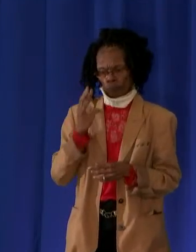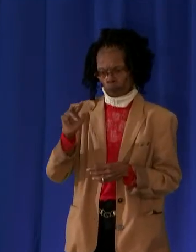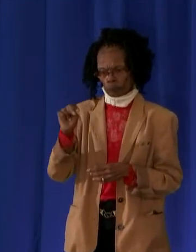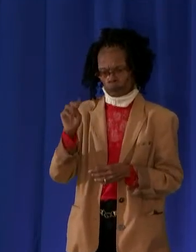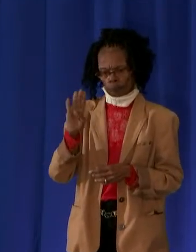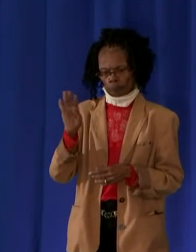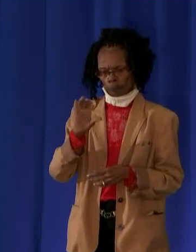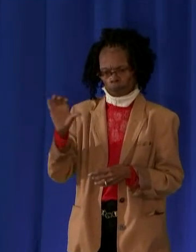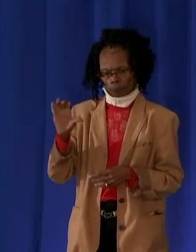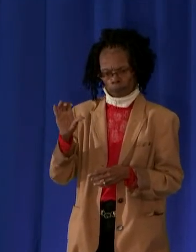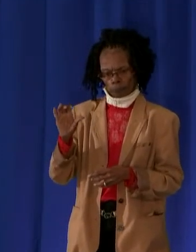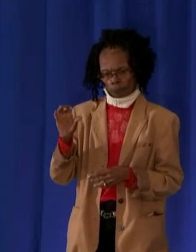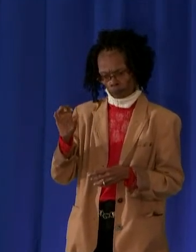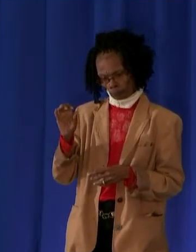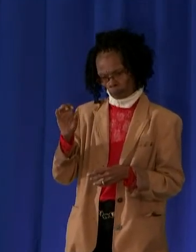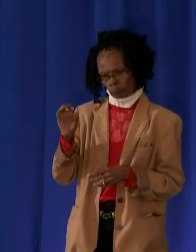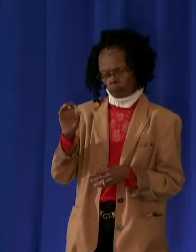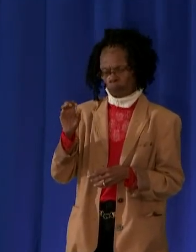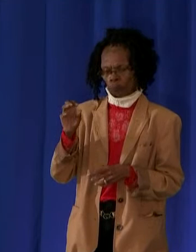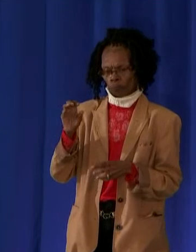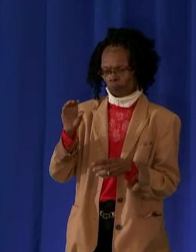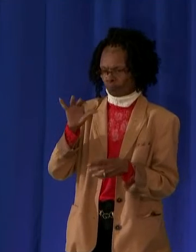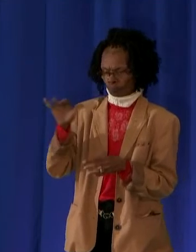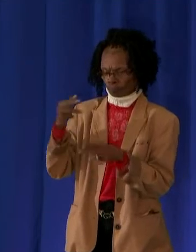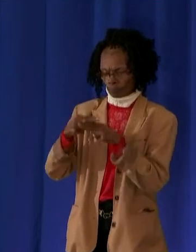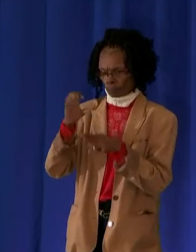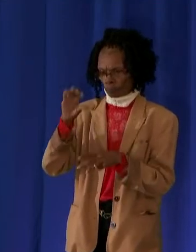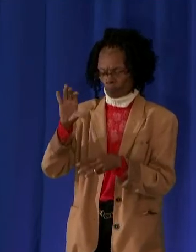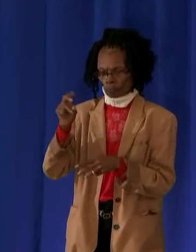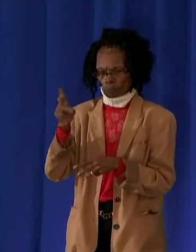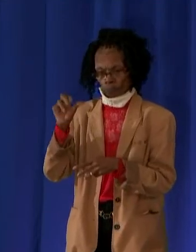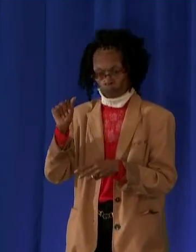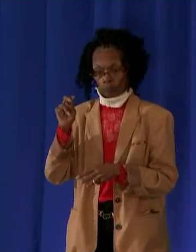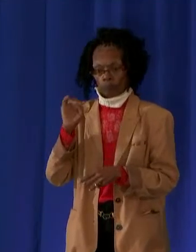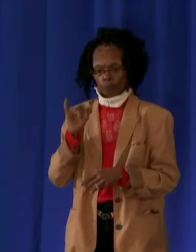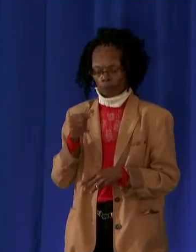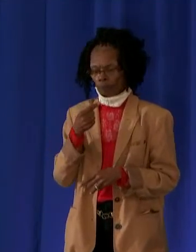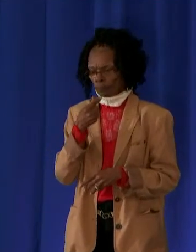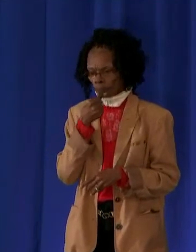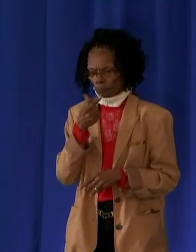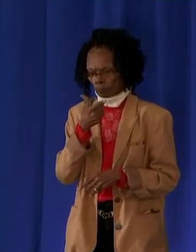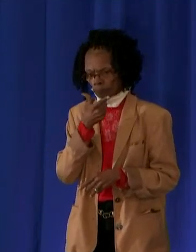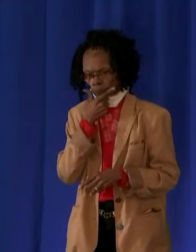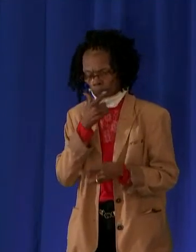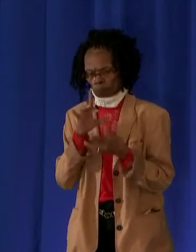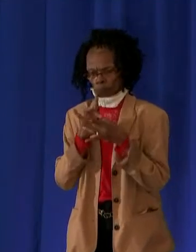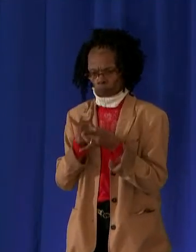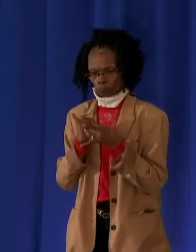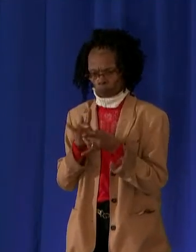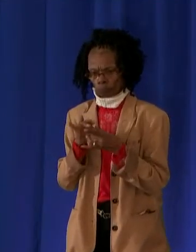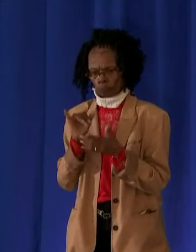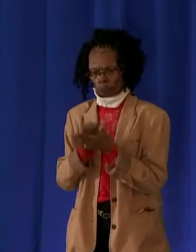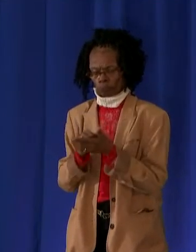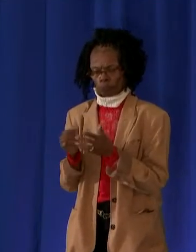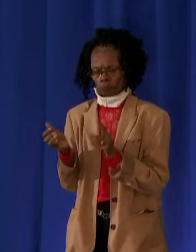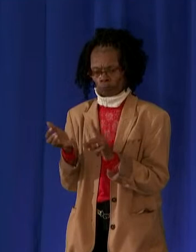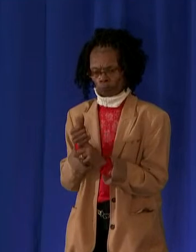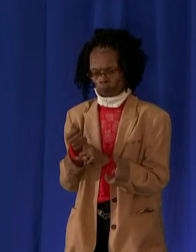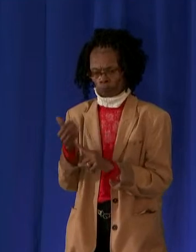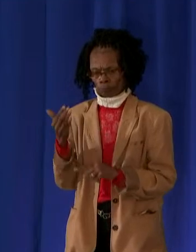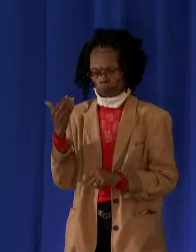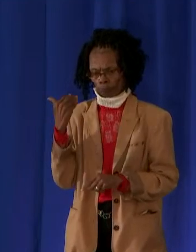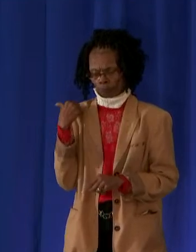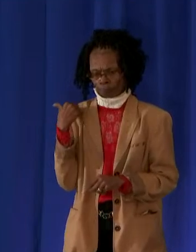was a central figure here in DC in your department with the gay and lesbian liaison, was arrested in